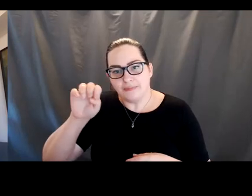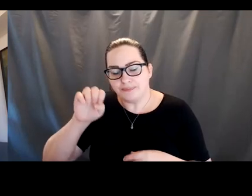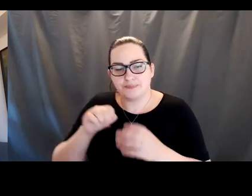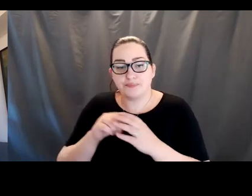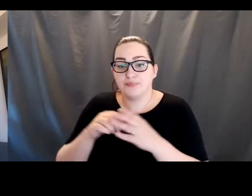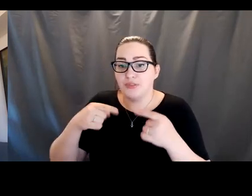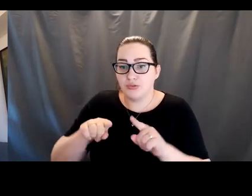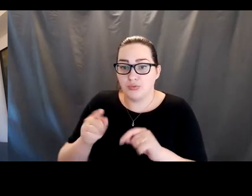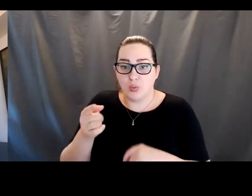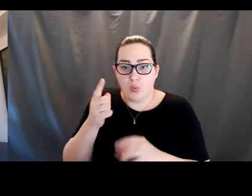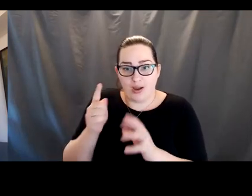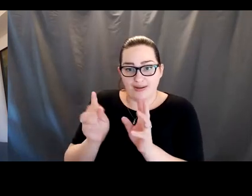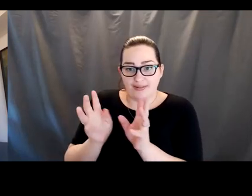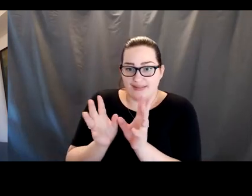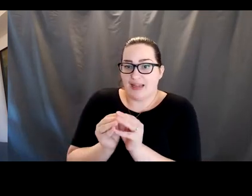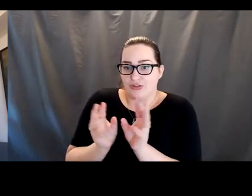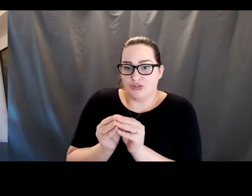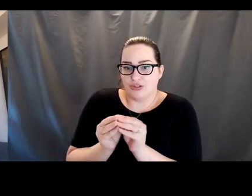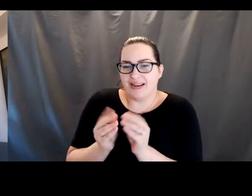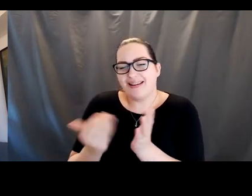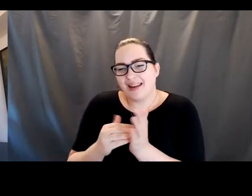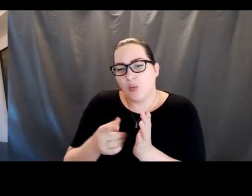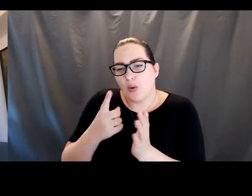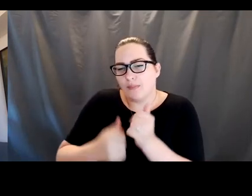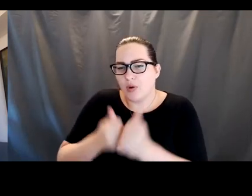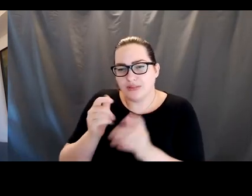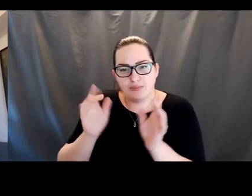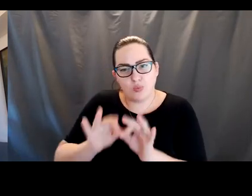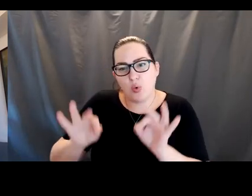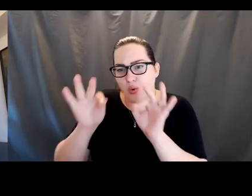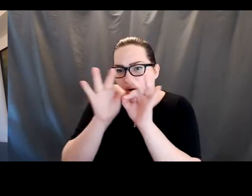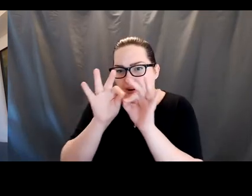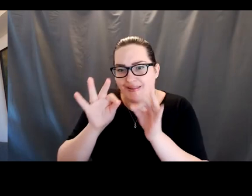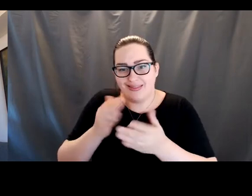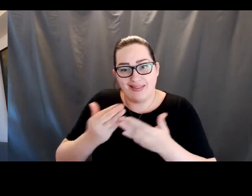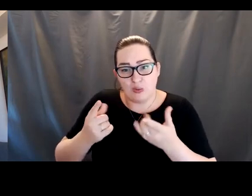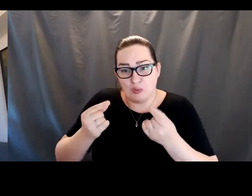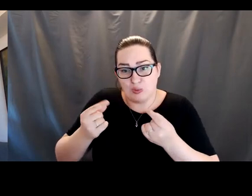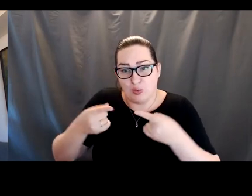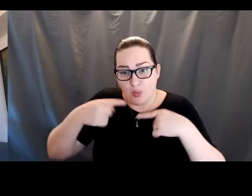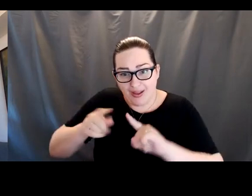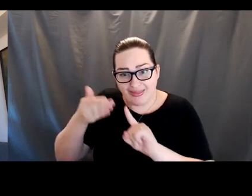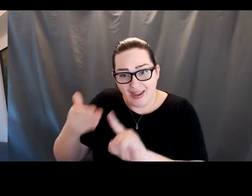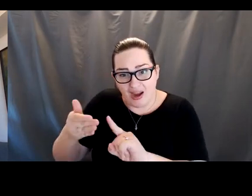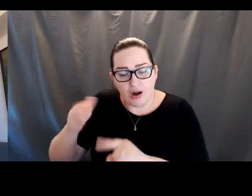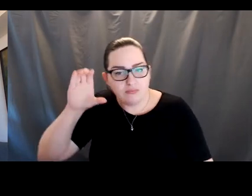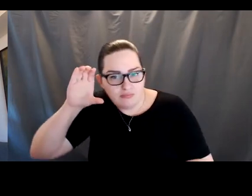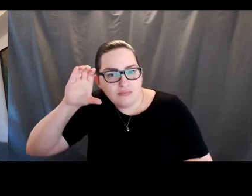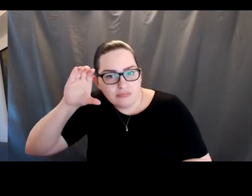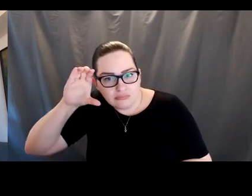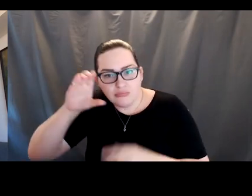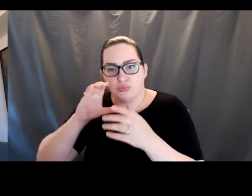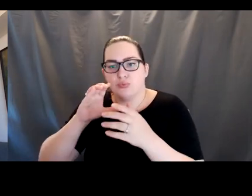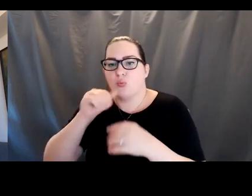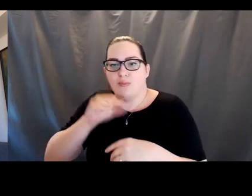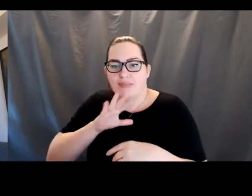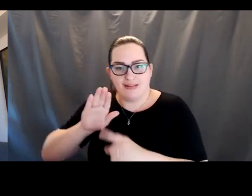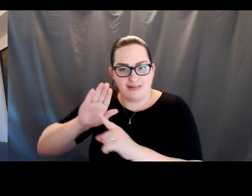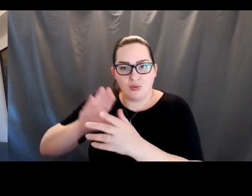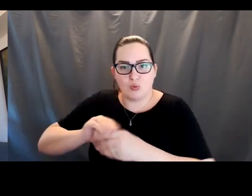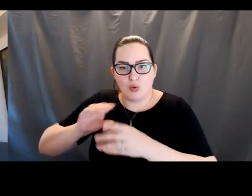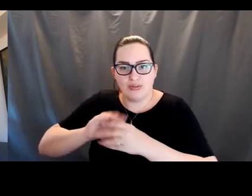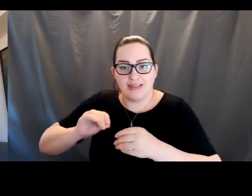most important parts of why we were there was really, like I said, to listen to the survivors. So women came, some of them walked for, I heard, 2 or 3